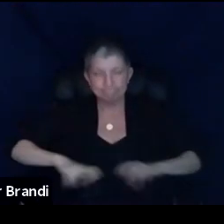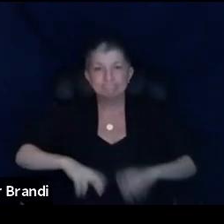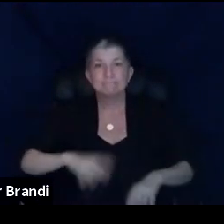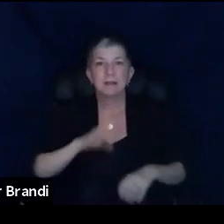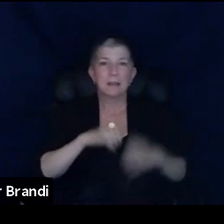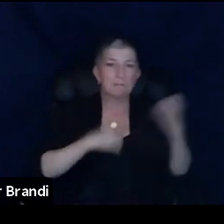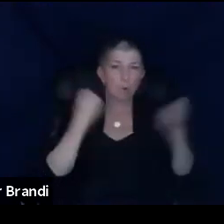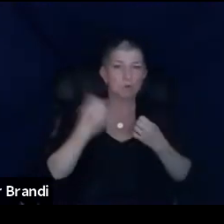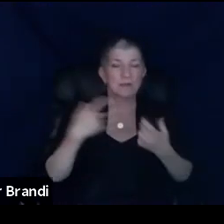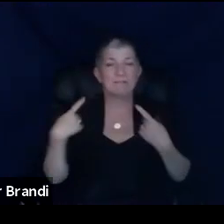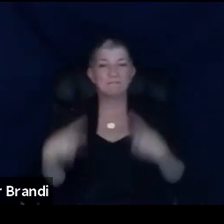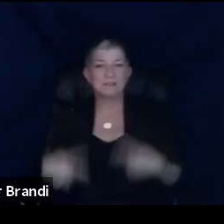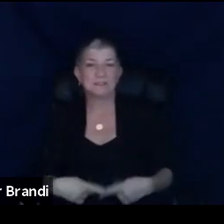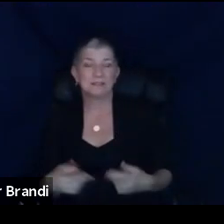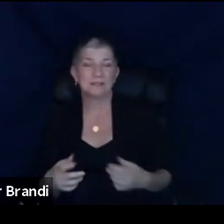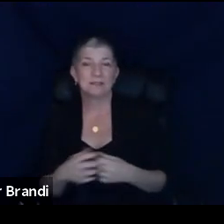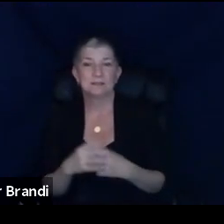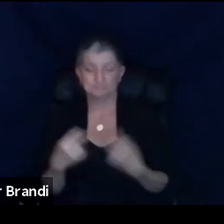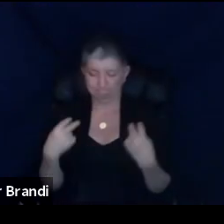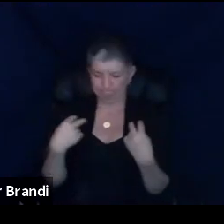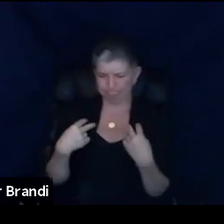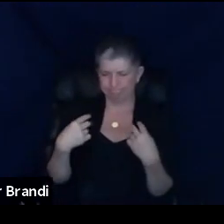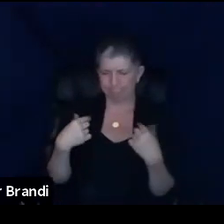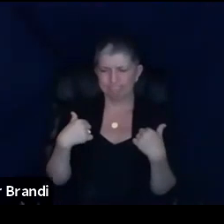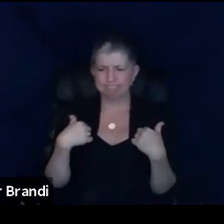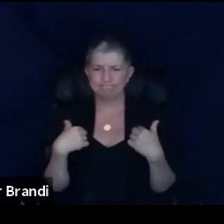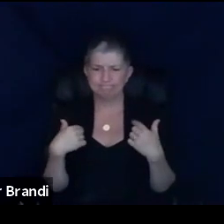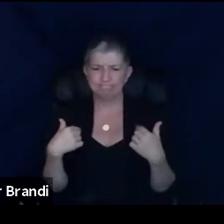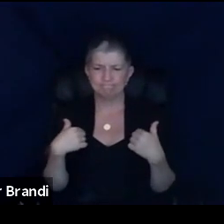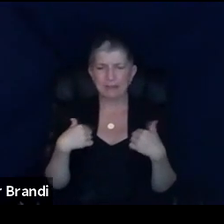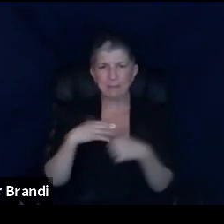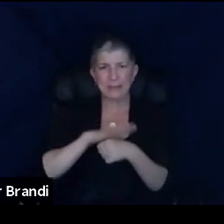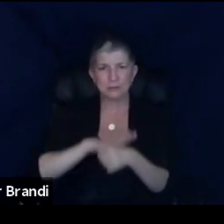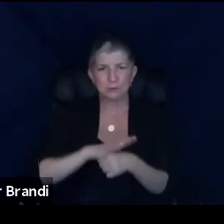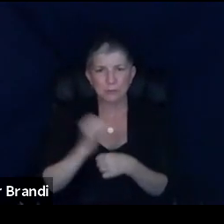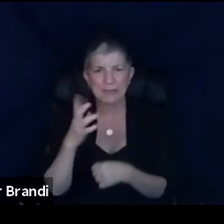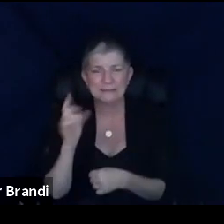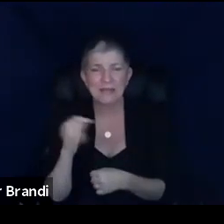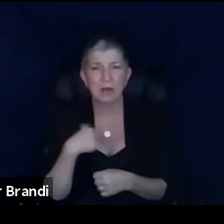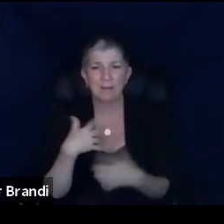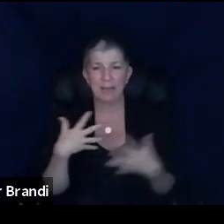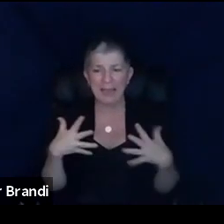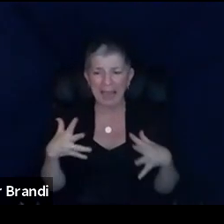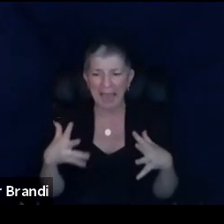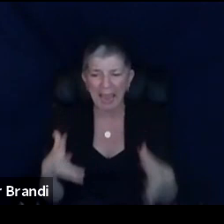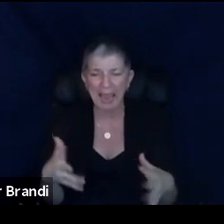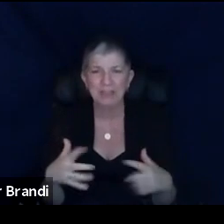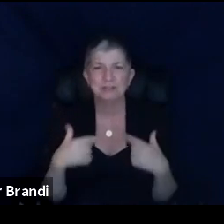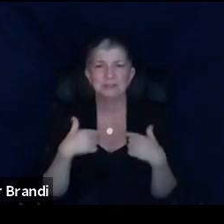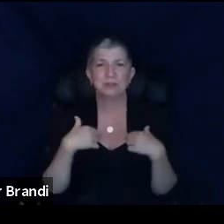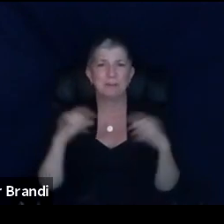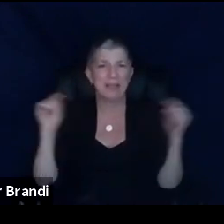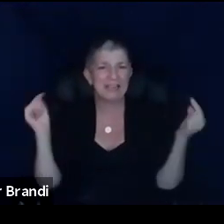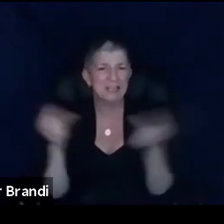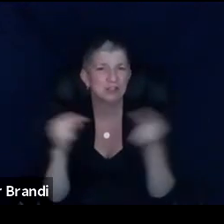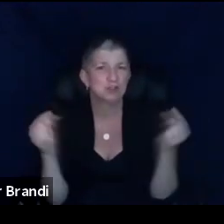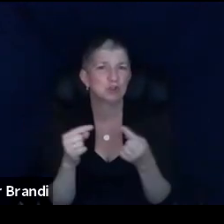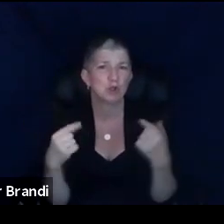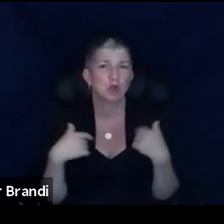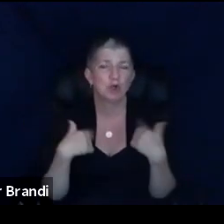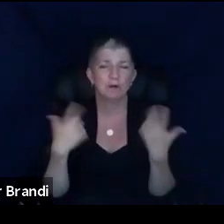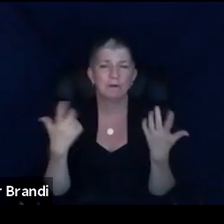to sit and look at yourself and go, you know what? Am I stressed? Am I anxious? Am I nursing an injury? Am